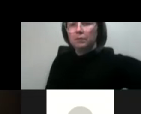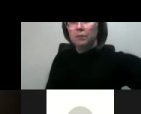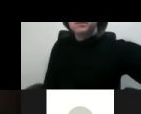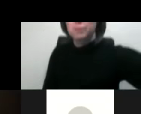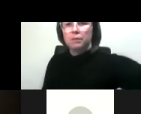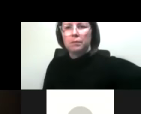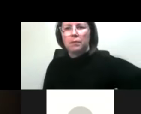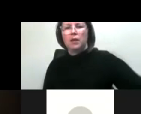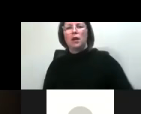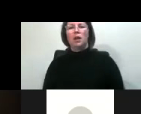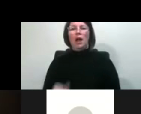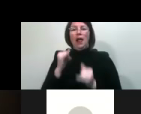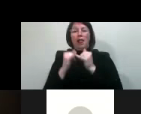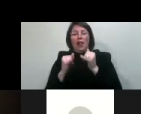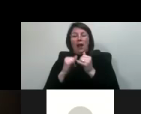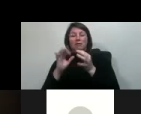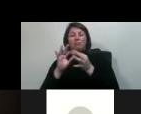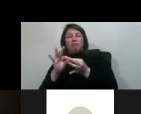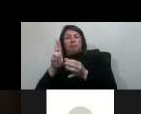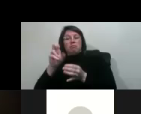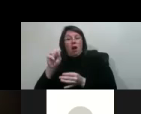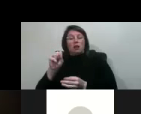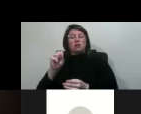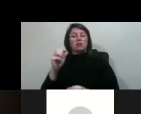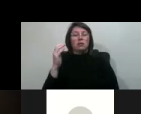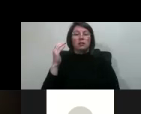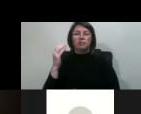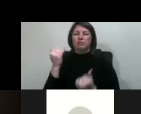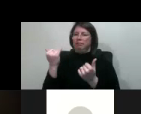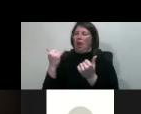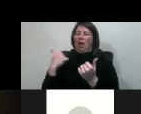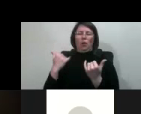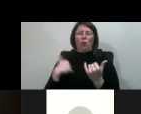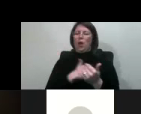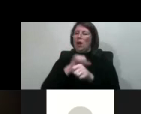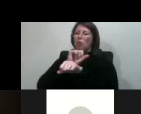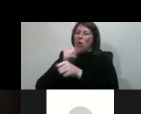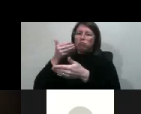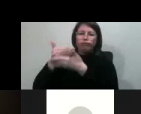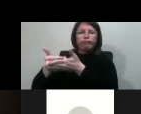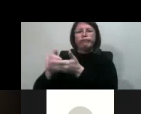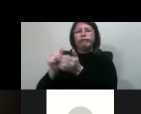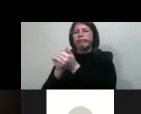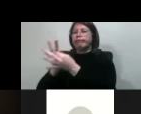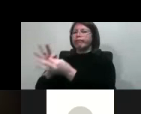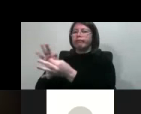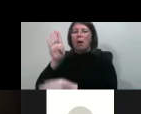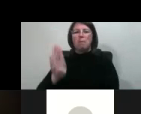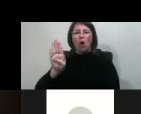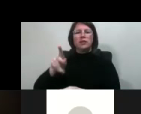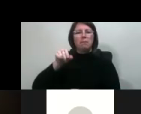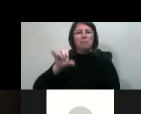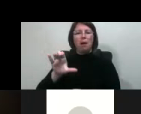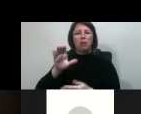And then finally on the bus, knowing that we are working very closely with Boston Public Schools as they are returning to